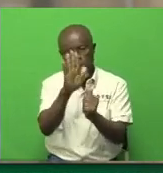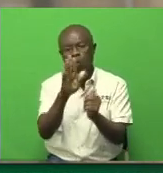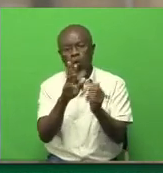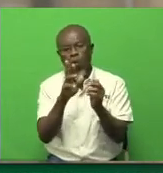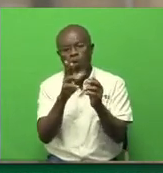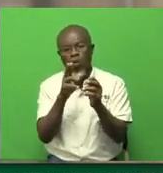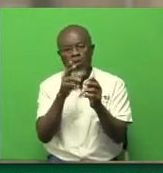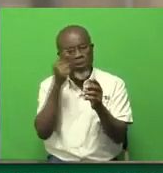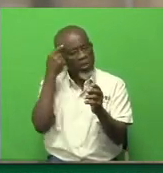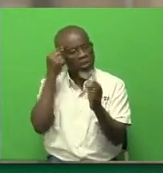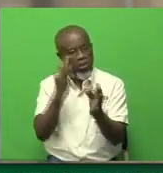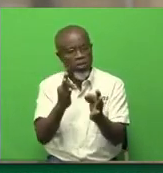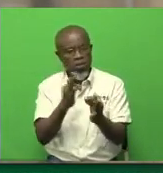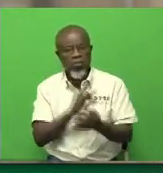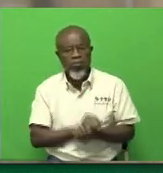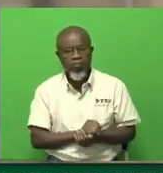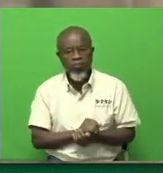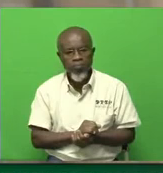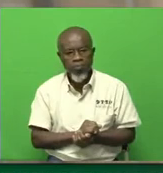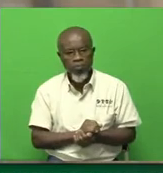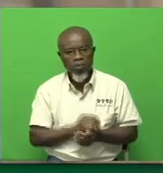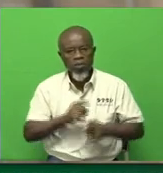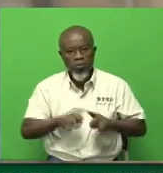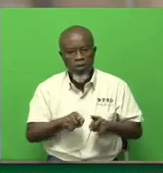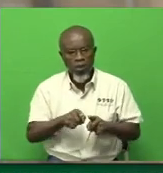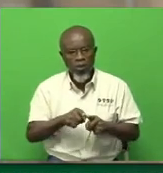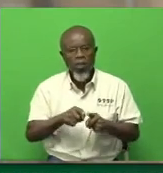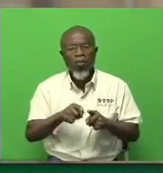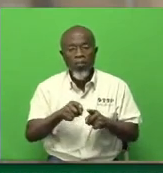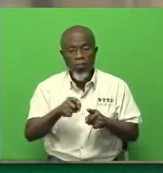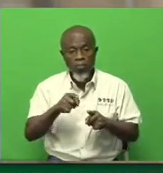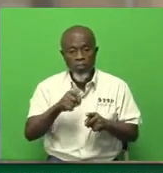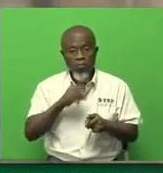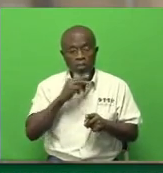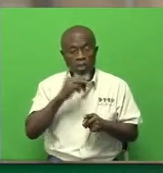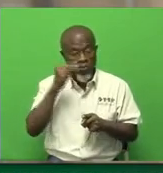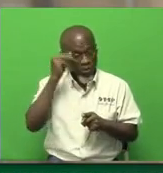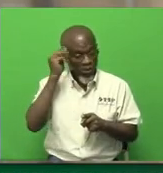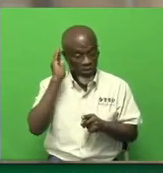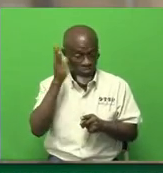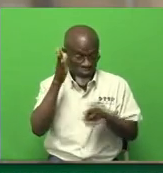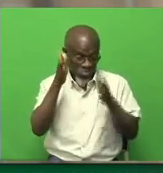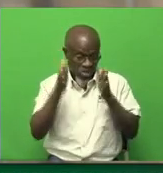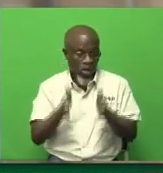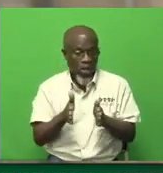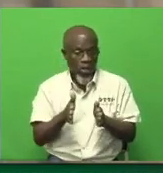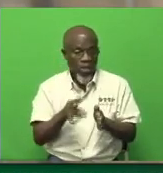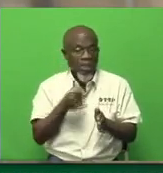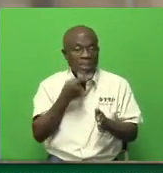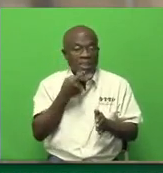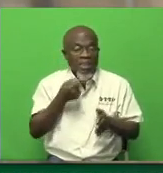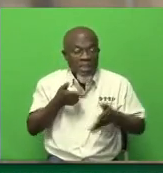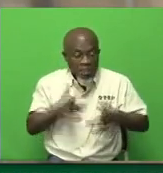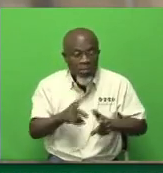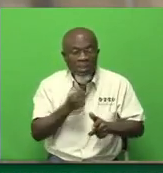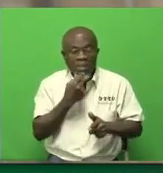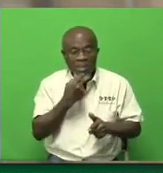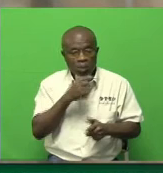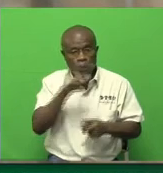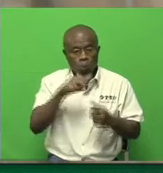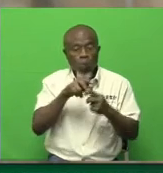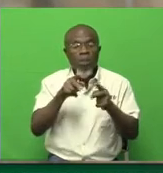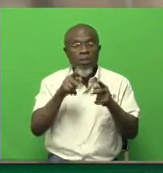Madam speaker let me see and when the pnm came into government in